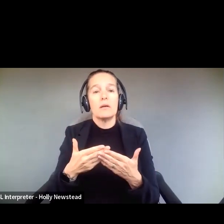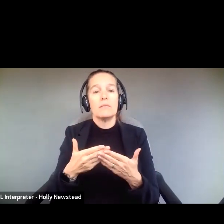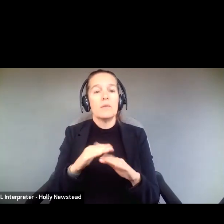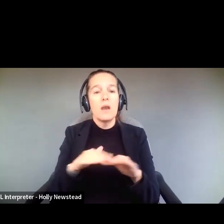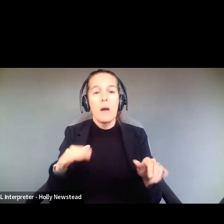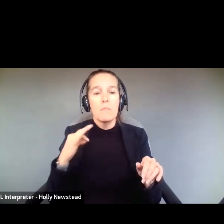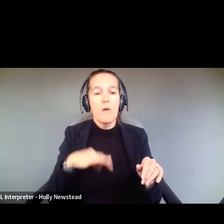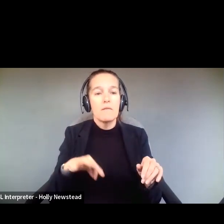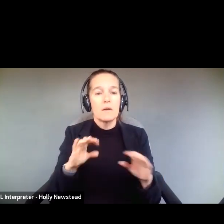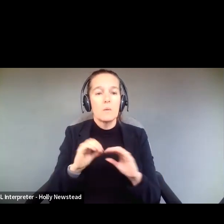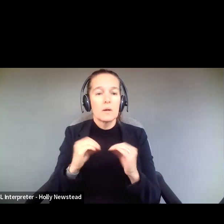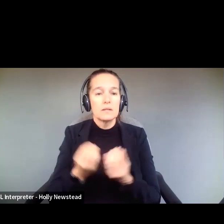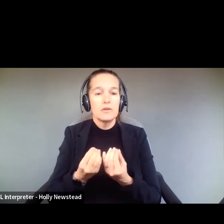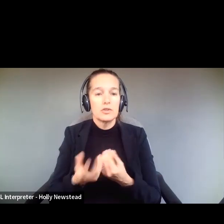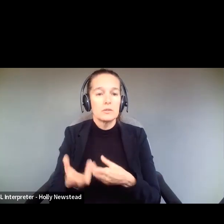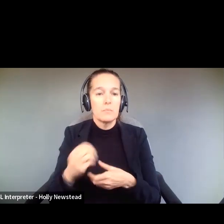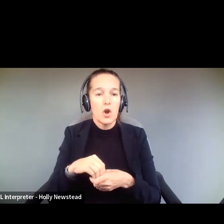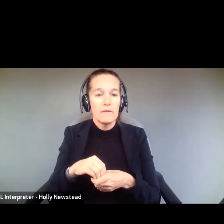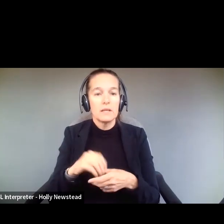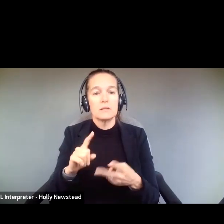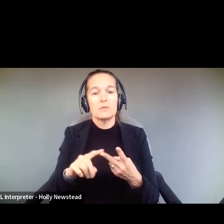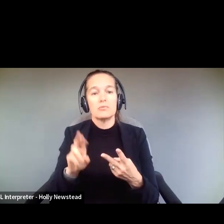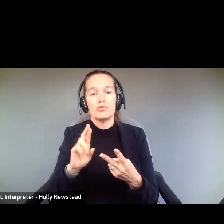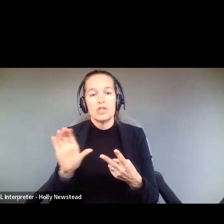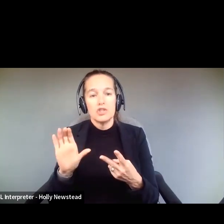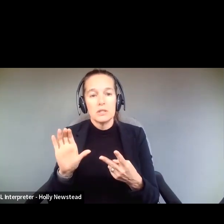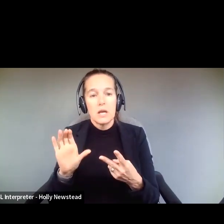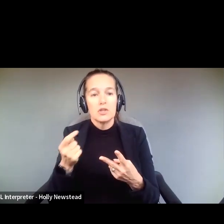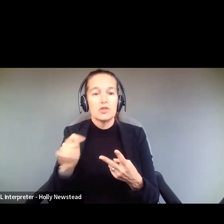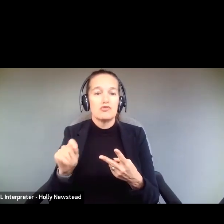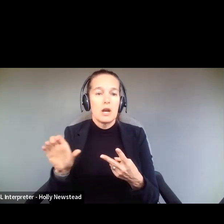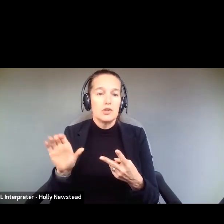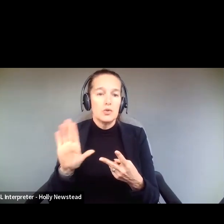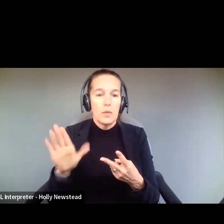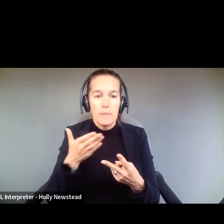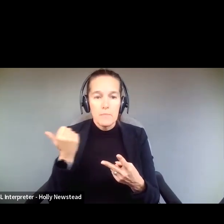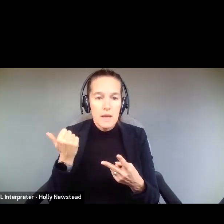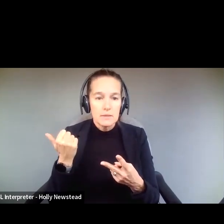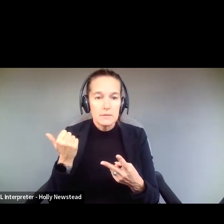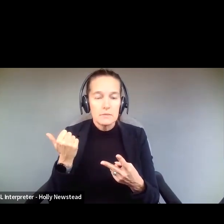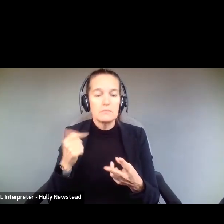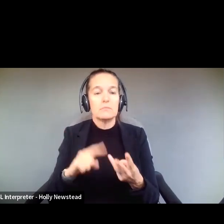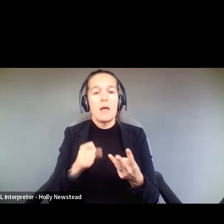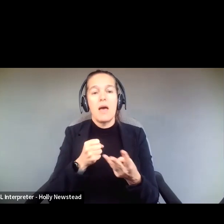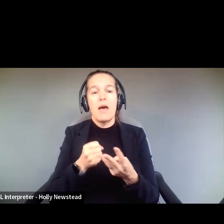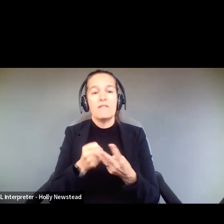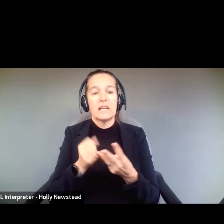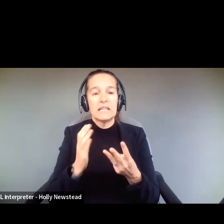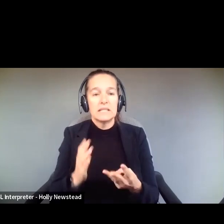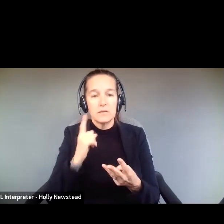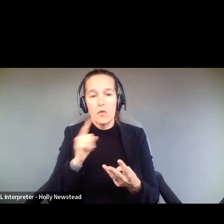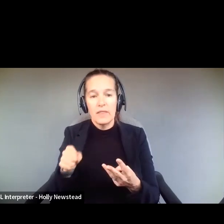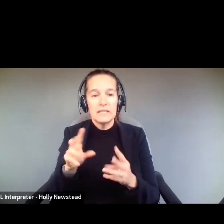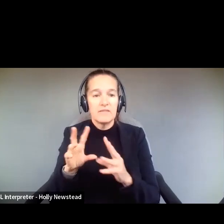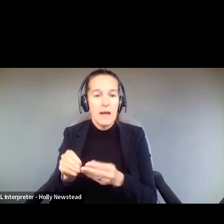nonprofit organizations who are a part of this, the regional centers who are trying to do the best that they can, advocates for these families.